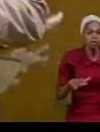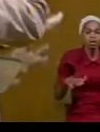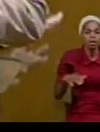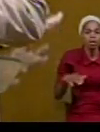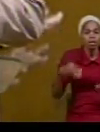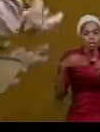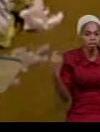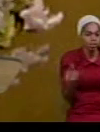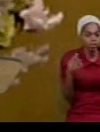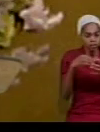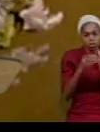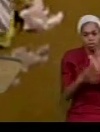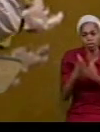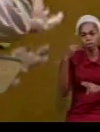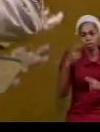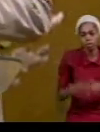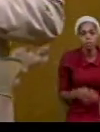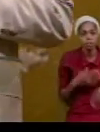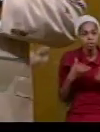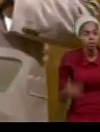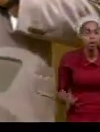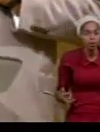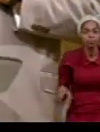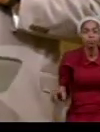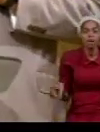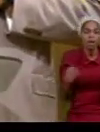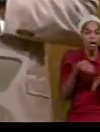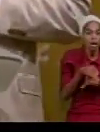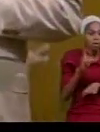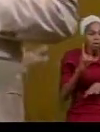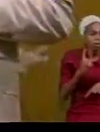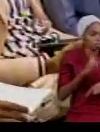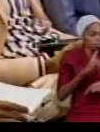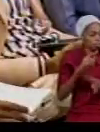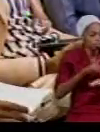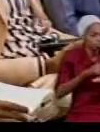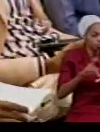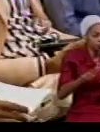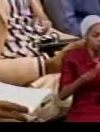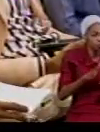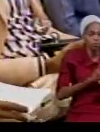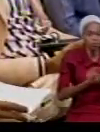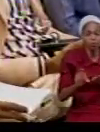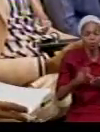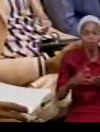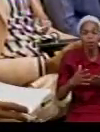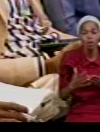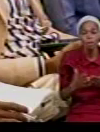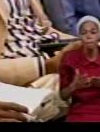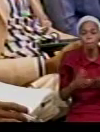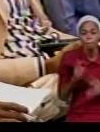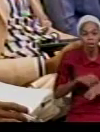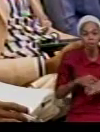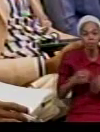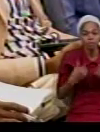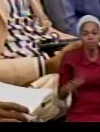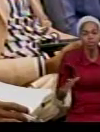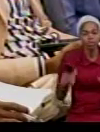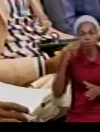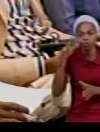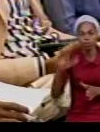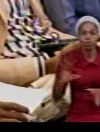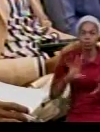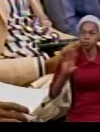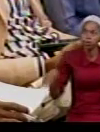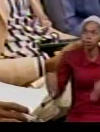woman made an offering. She made a sin offering. She made a burnt offering. And those offerings,